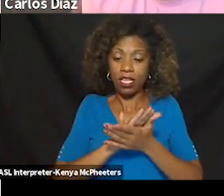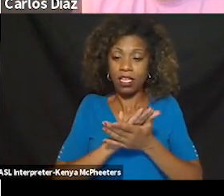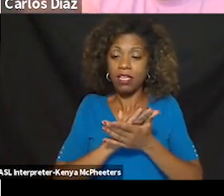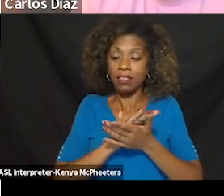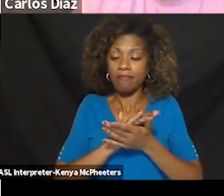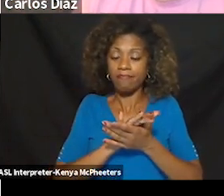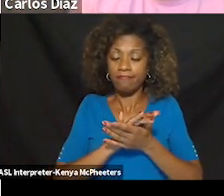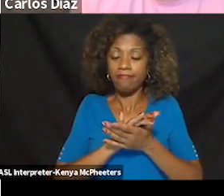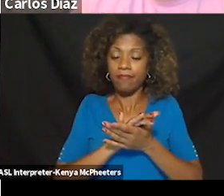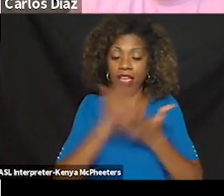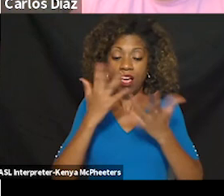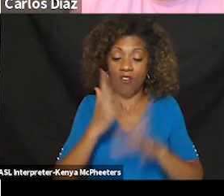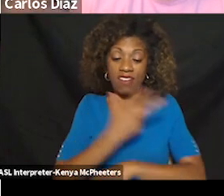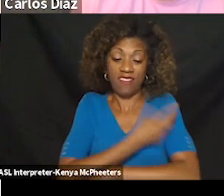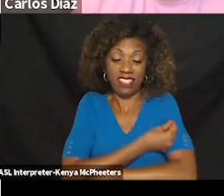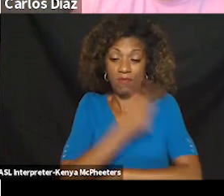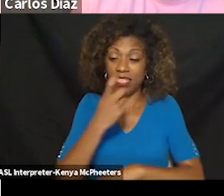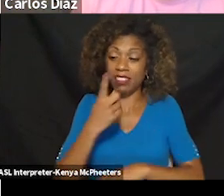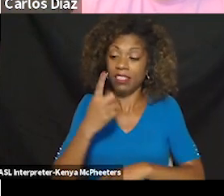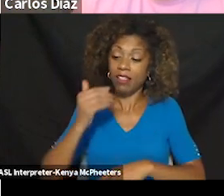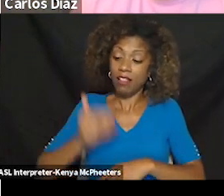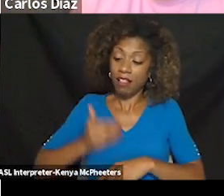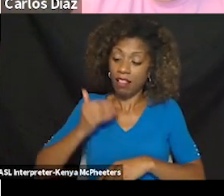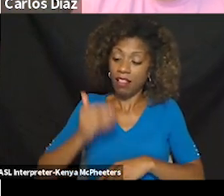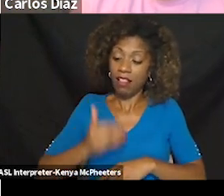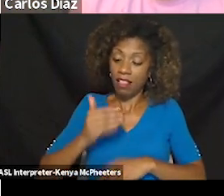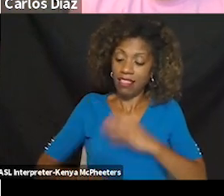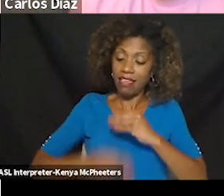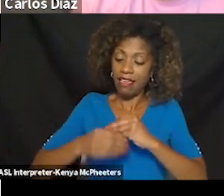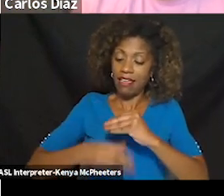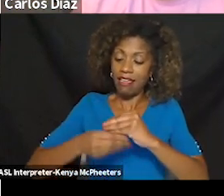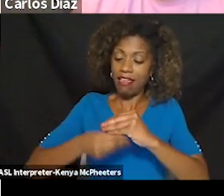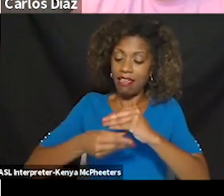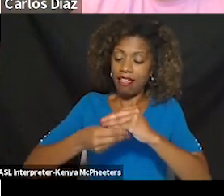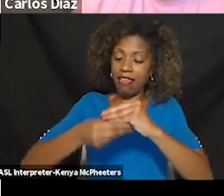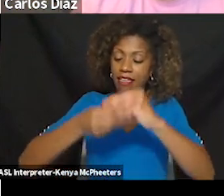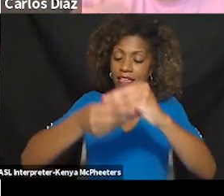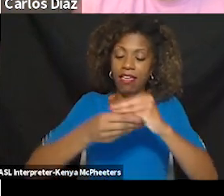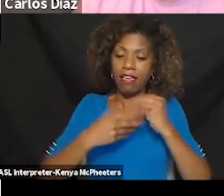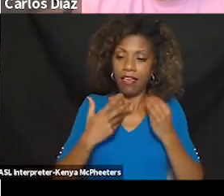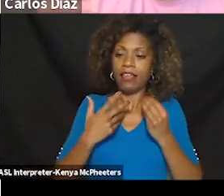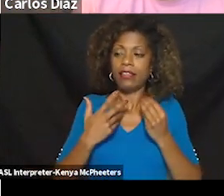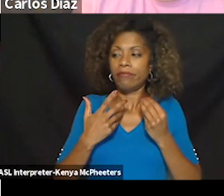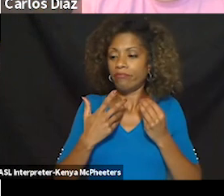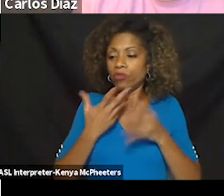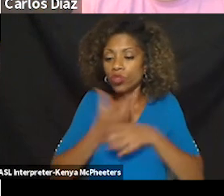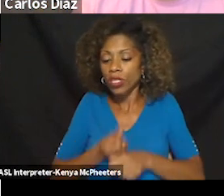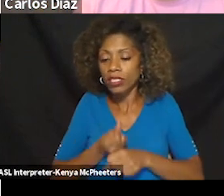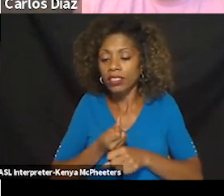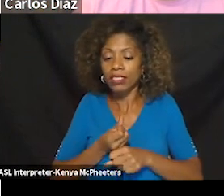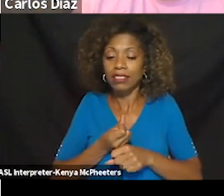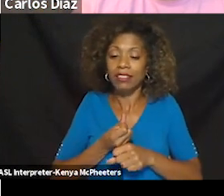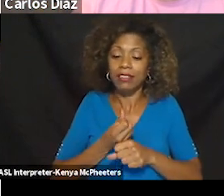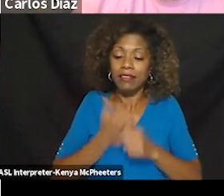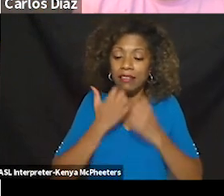built trust and compassion along the way in many various forms, but just building out their whole strategy around compassion and